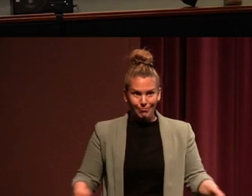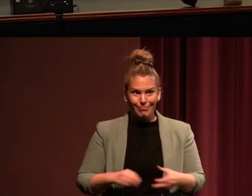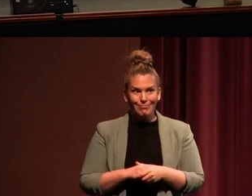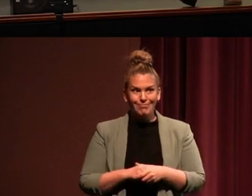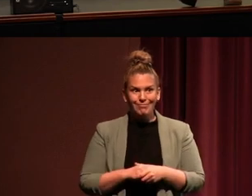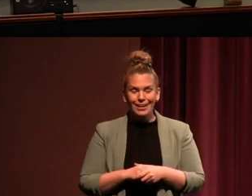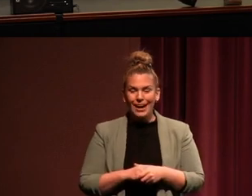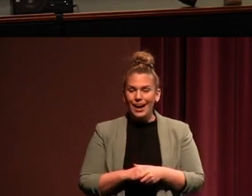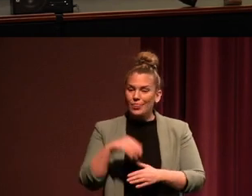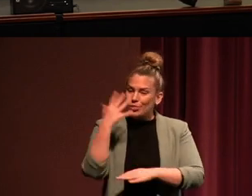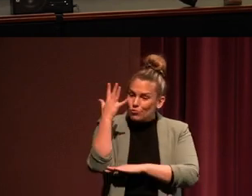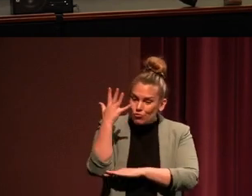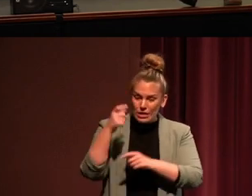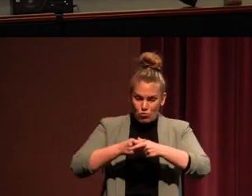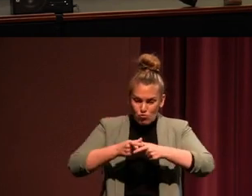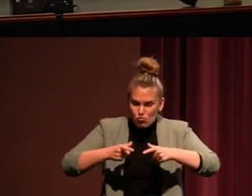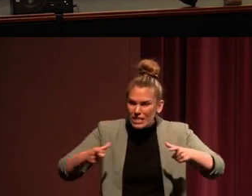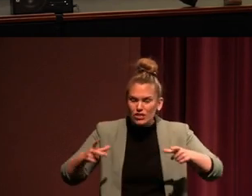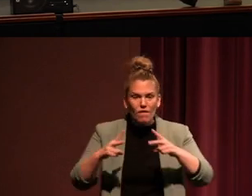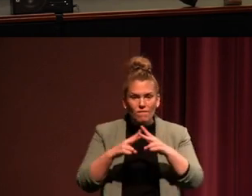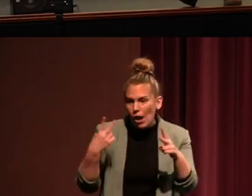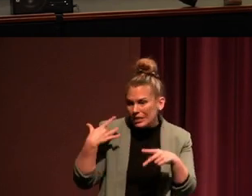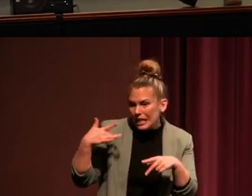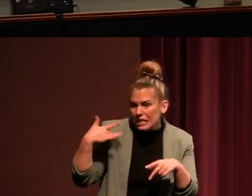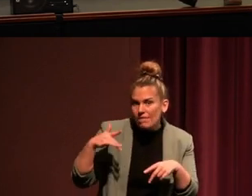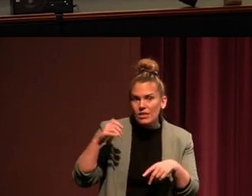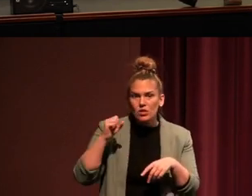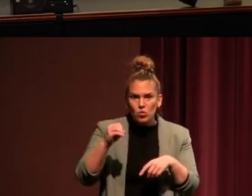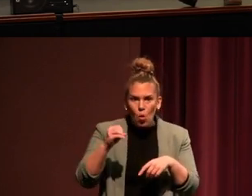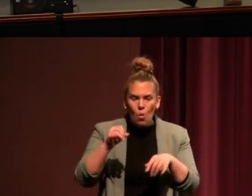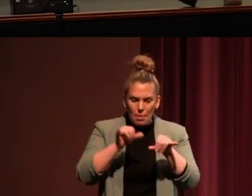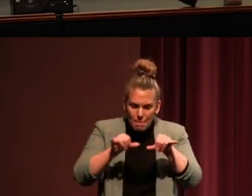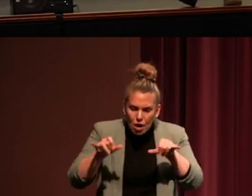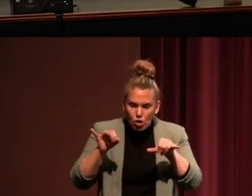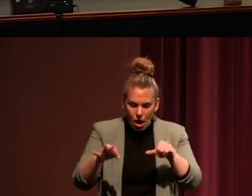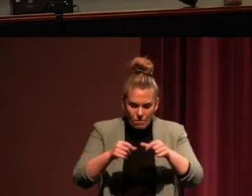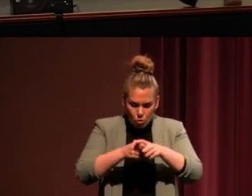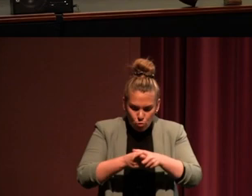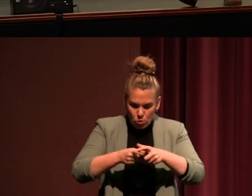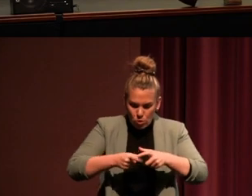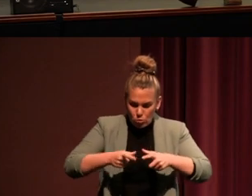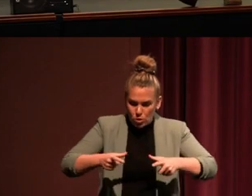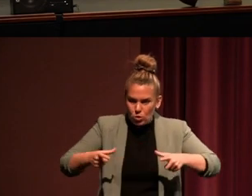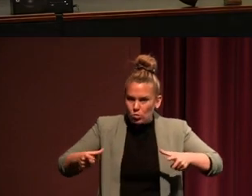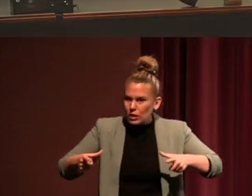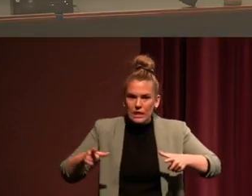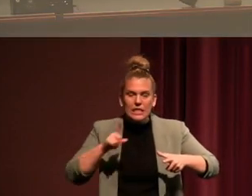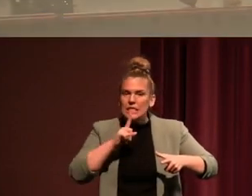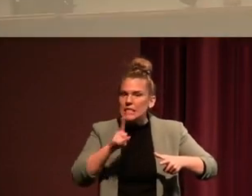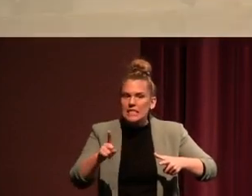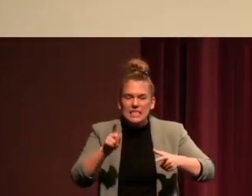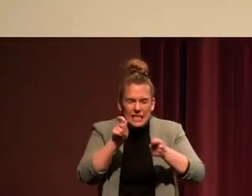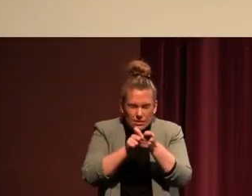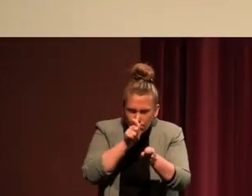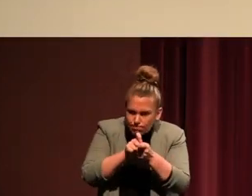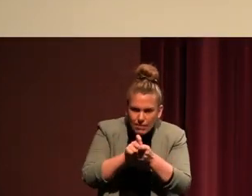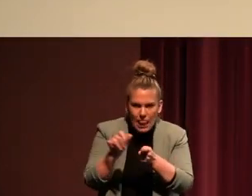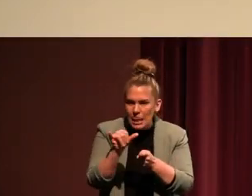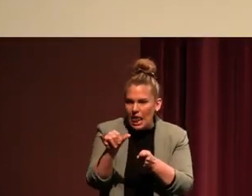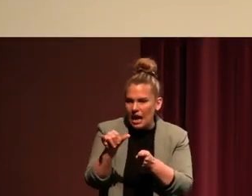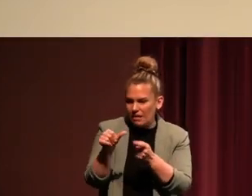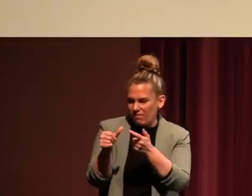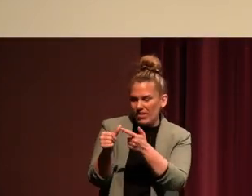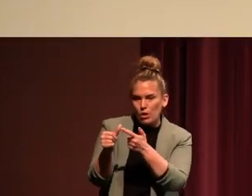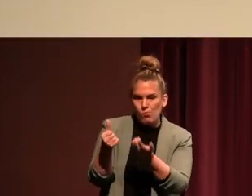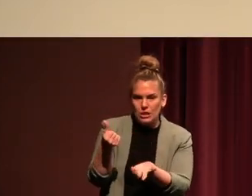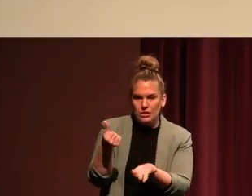These tree rings are hydroclimatically sensitive, so the pattern of rings is as distinctive as a human fingerprint. So the computer tells